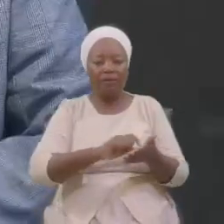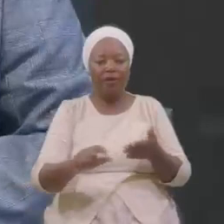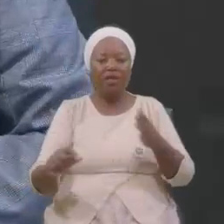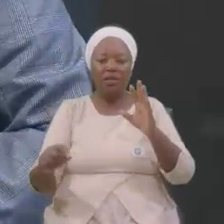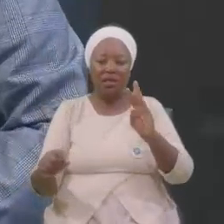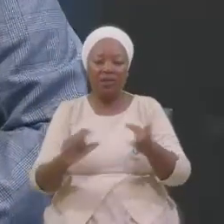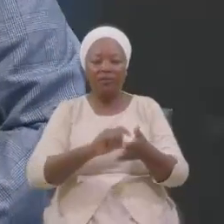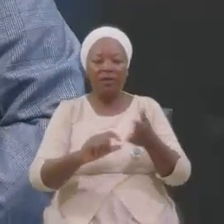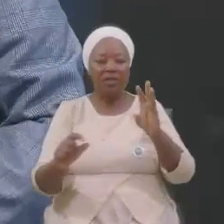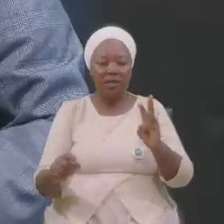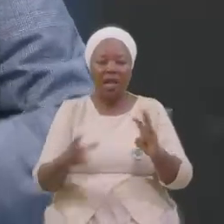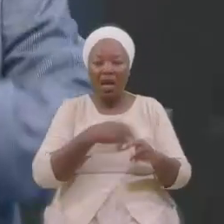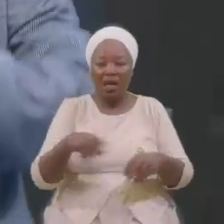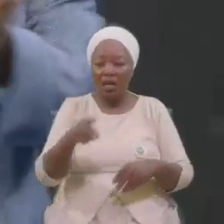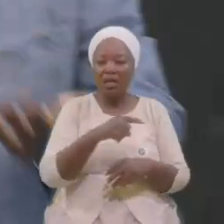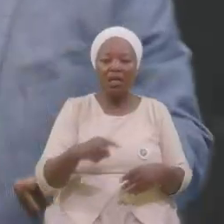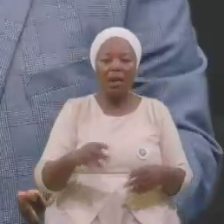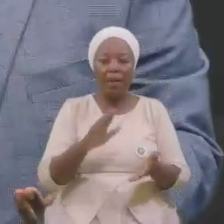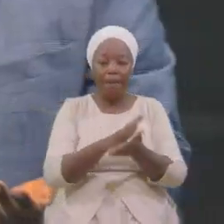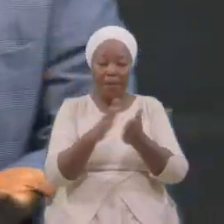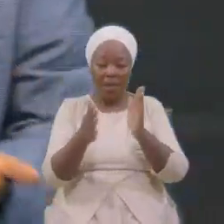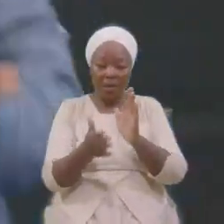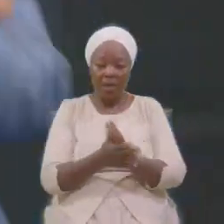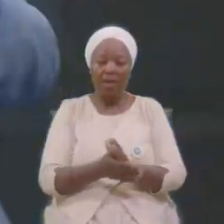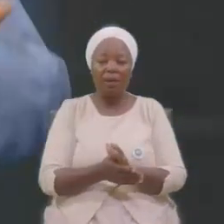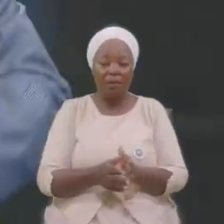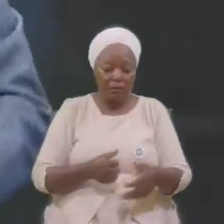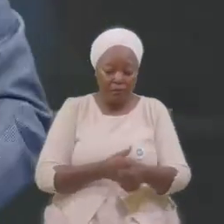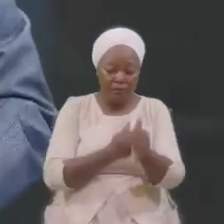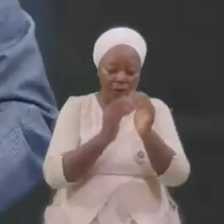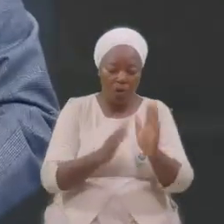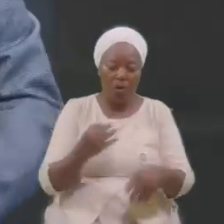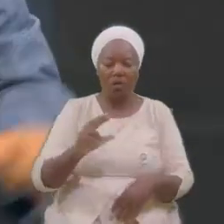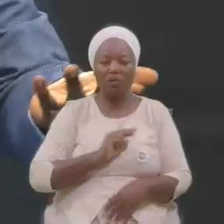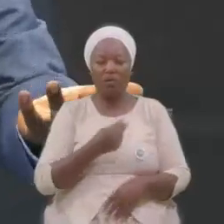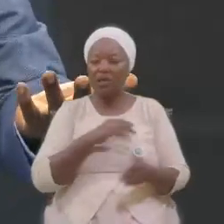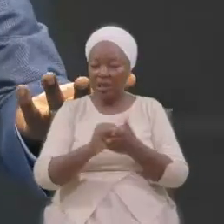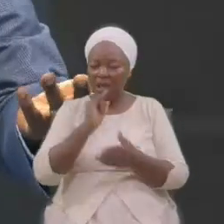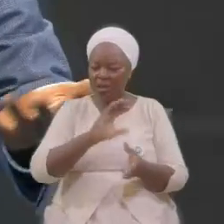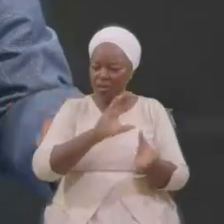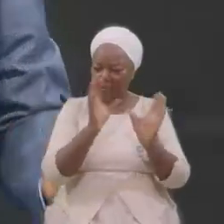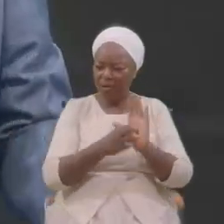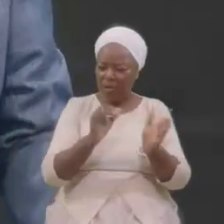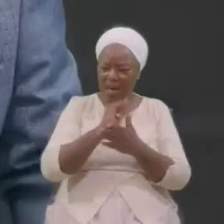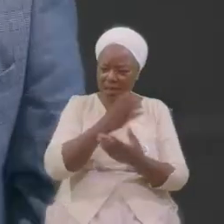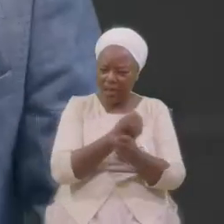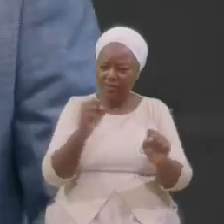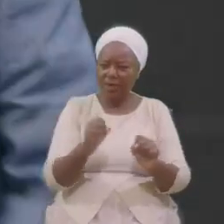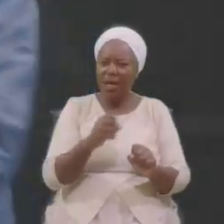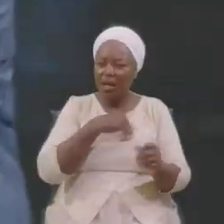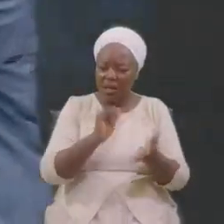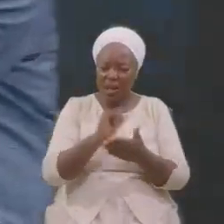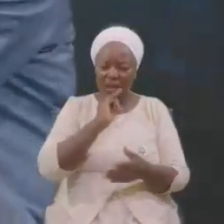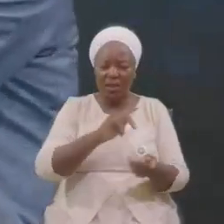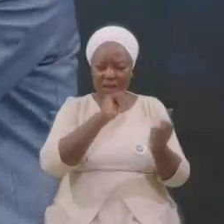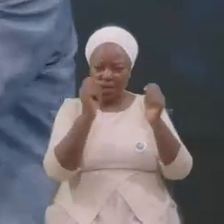and ye became followers of us. That's conversion. That's conversion. That's transformation.